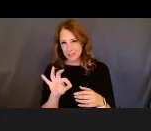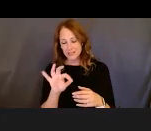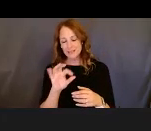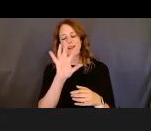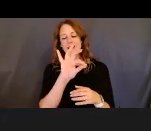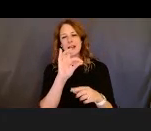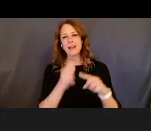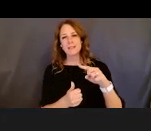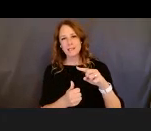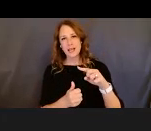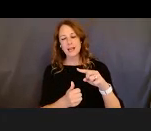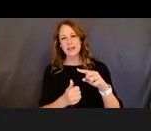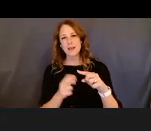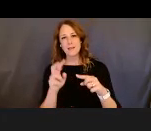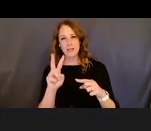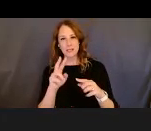are female.